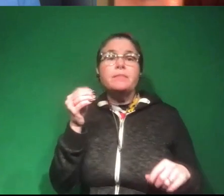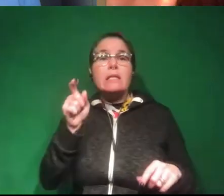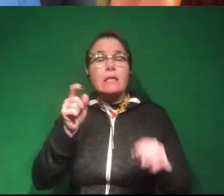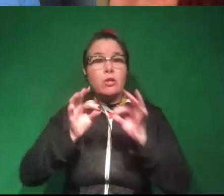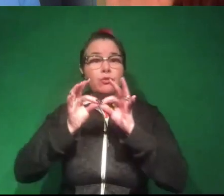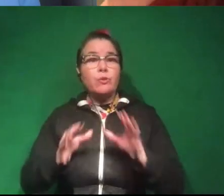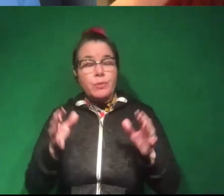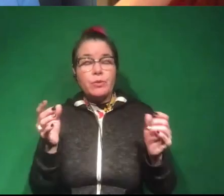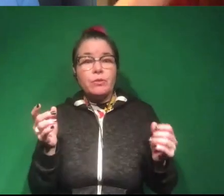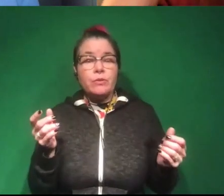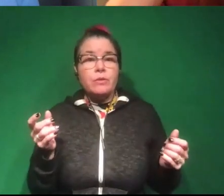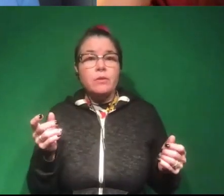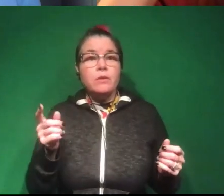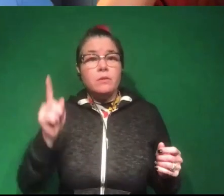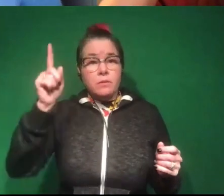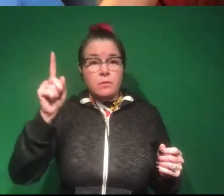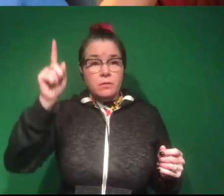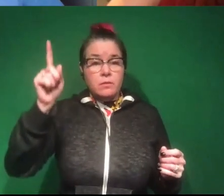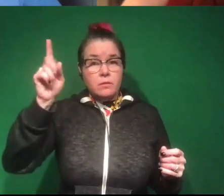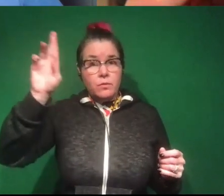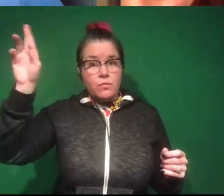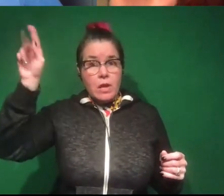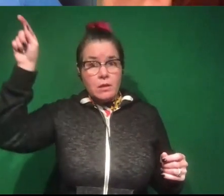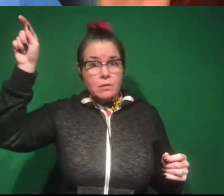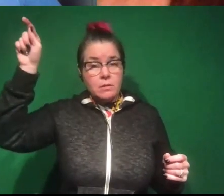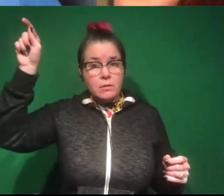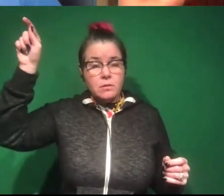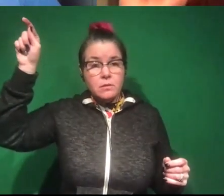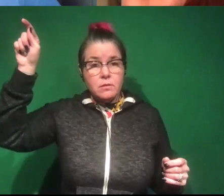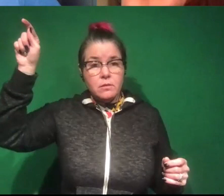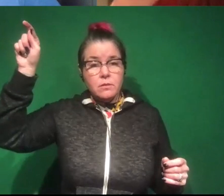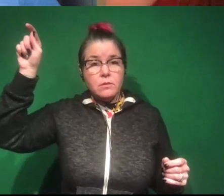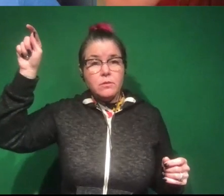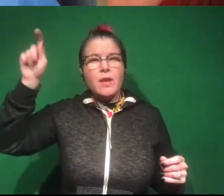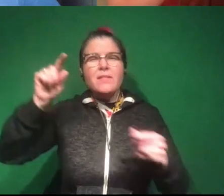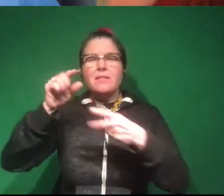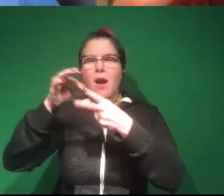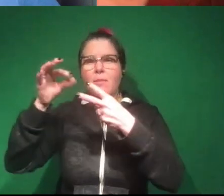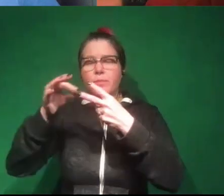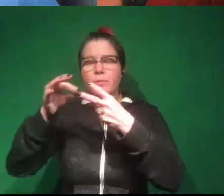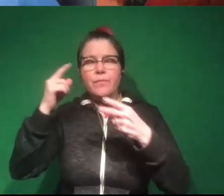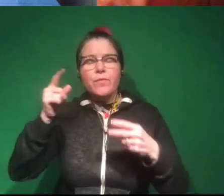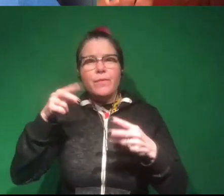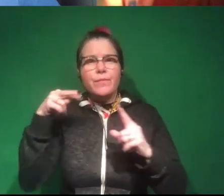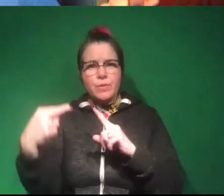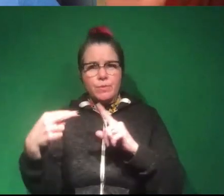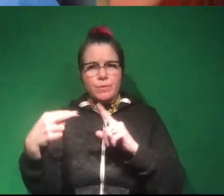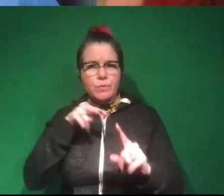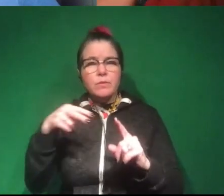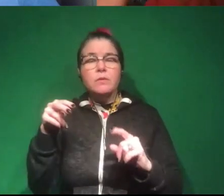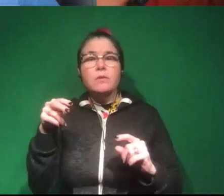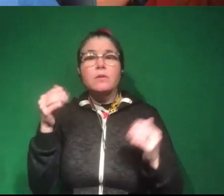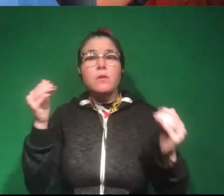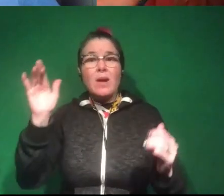ASL translation, up at the top here, you should have different options for view mode. So